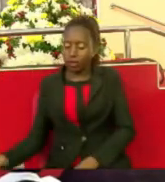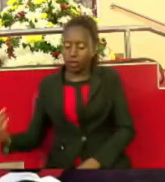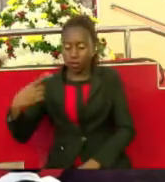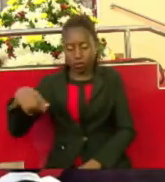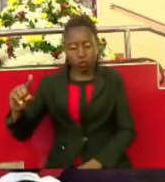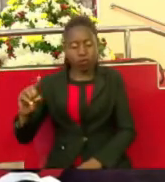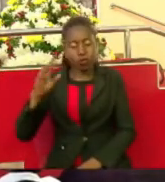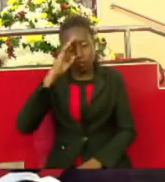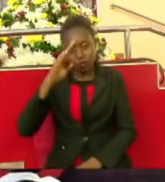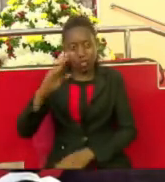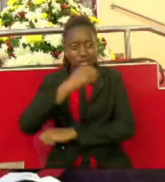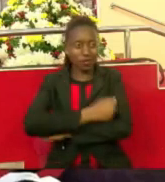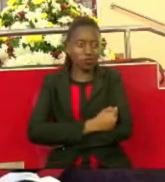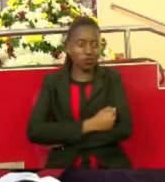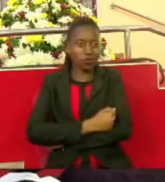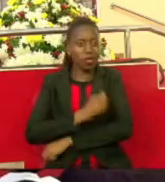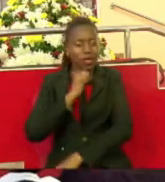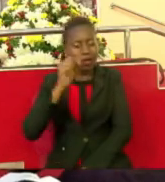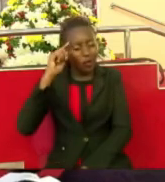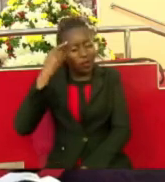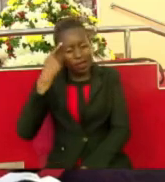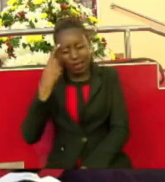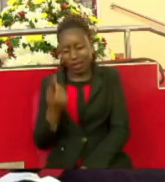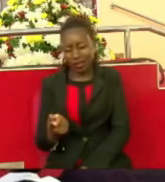Do not think that they are too young to understand.